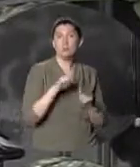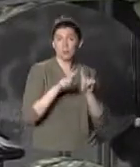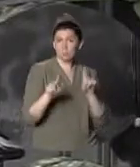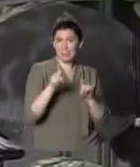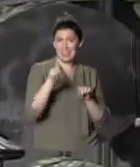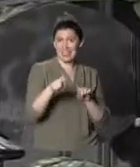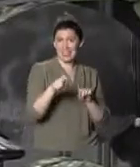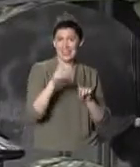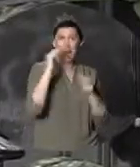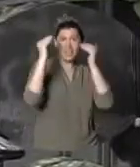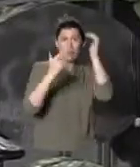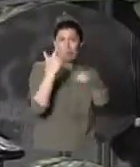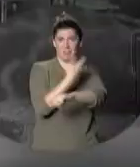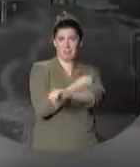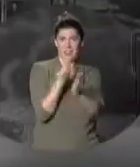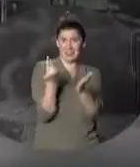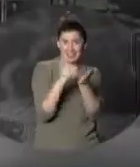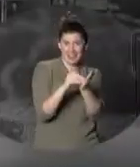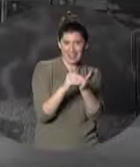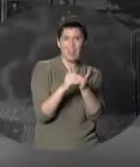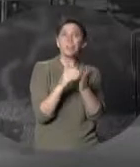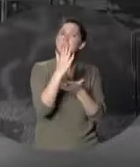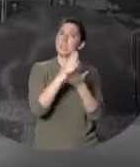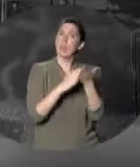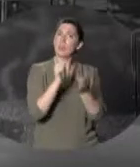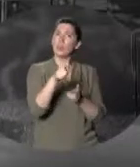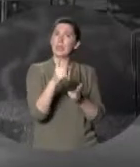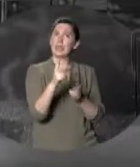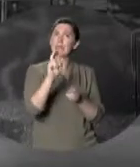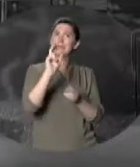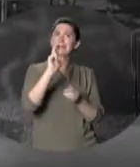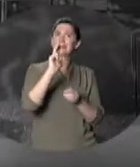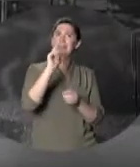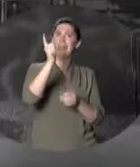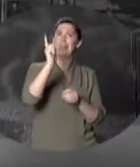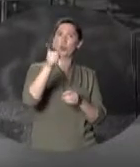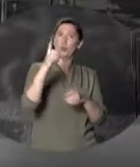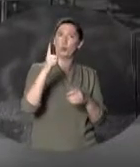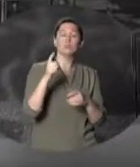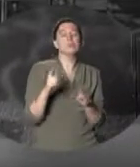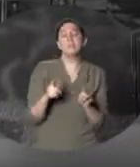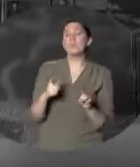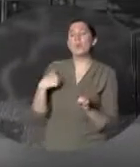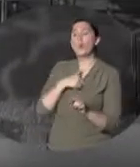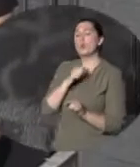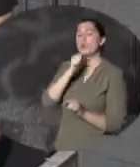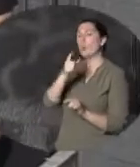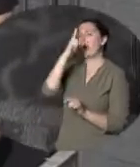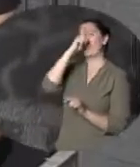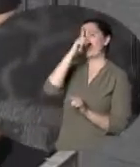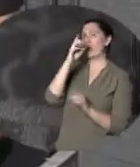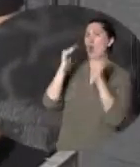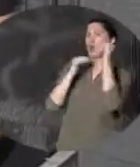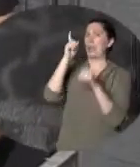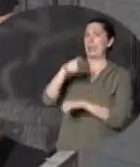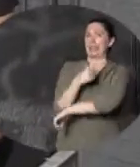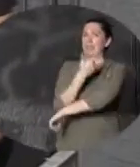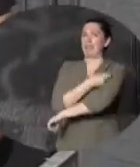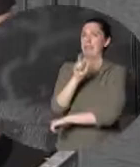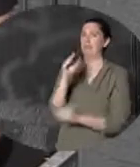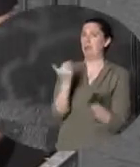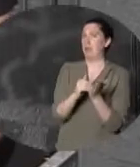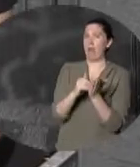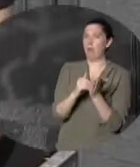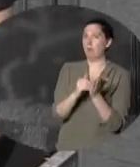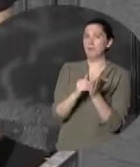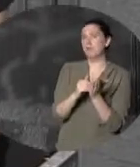get an adult booster? Because there's certain vaccinations you need to get later on in life. We don't believe that adults need to get boosters or have their